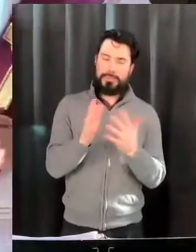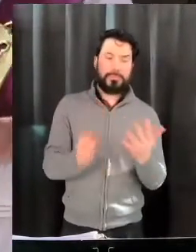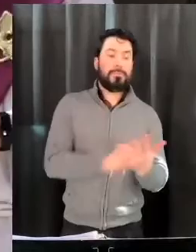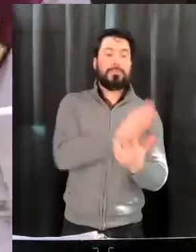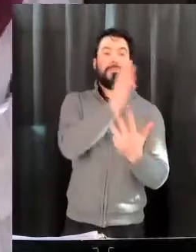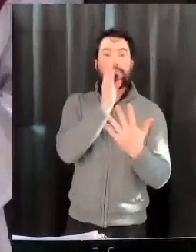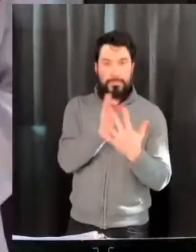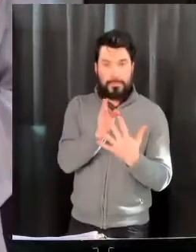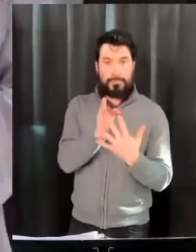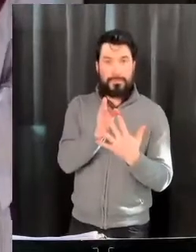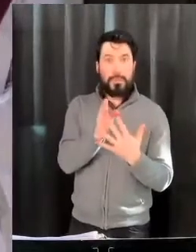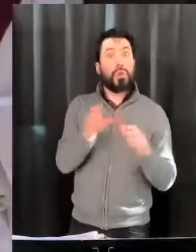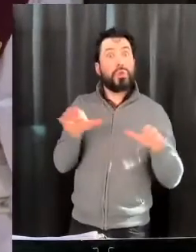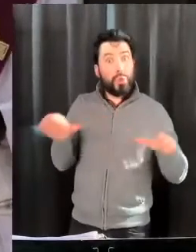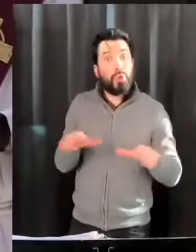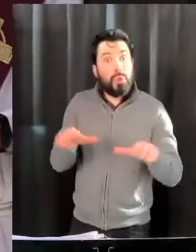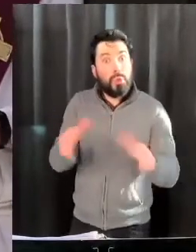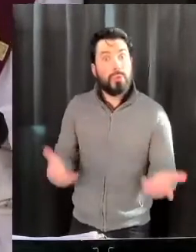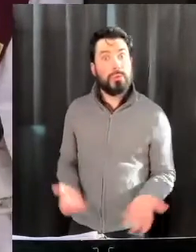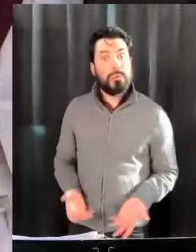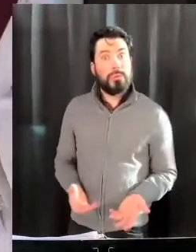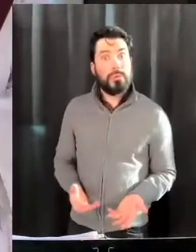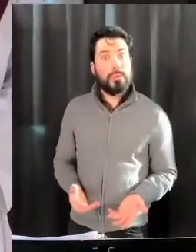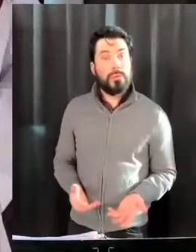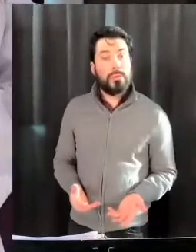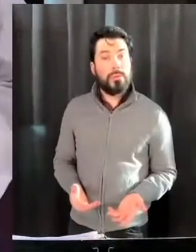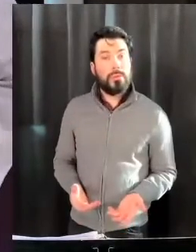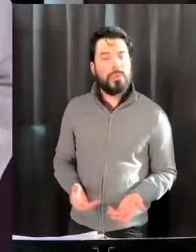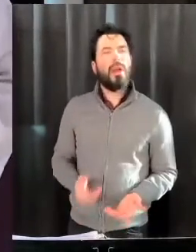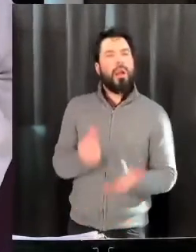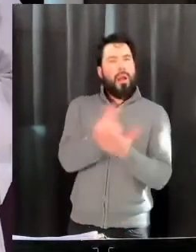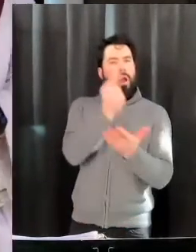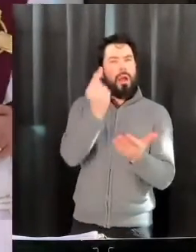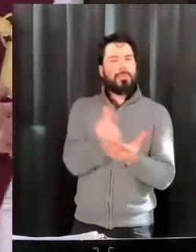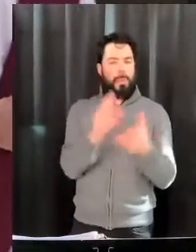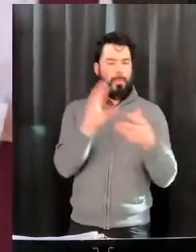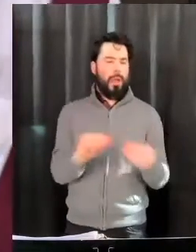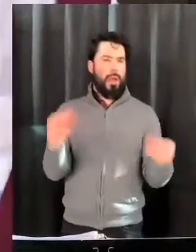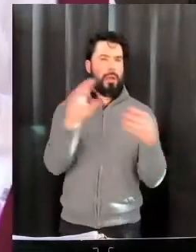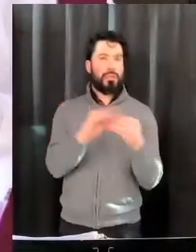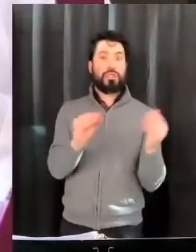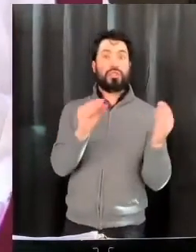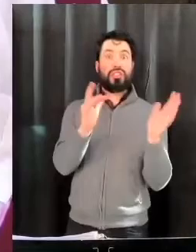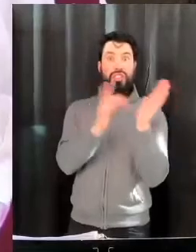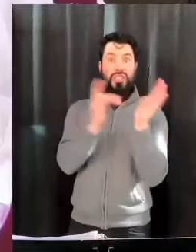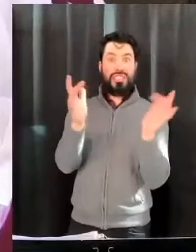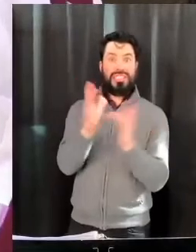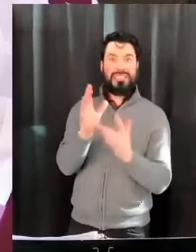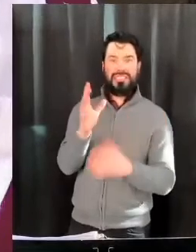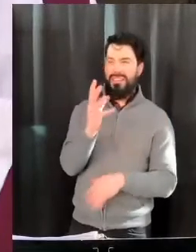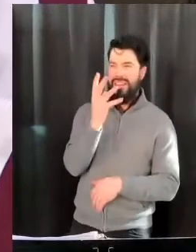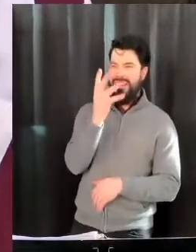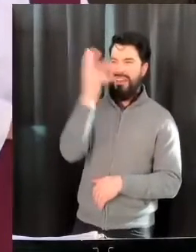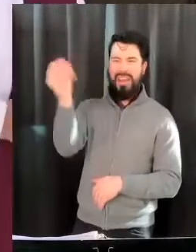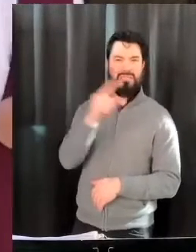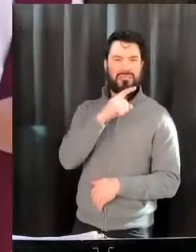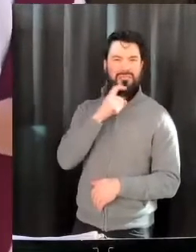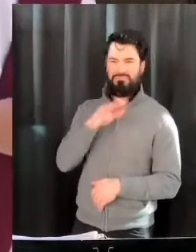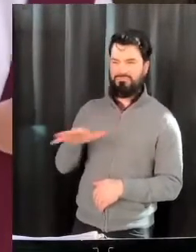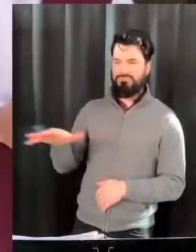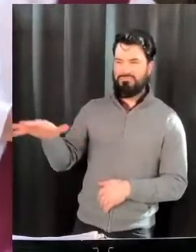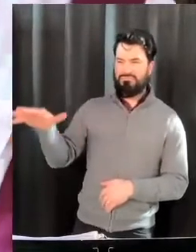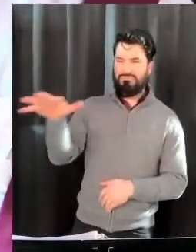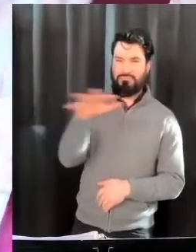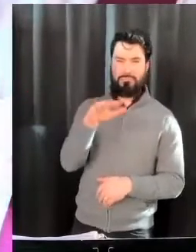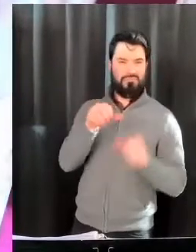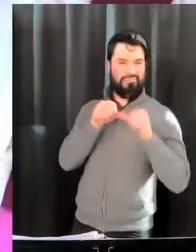today, Jesus was driven into the desert for 40 days, and he didn't go on vacation. He went to do battle. He